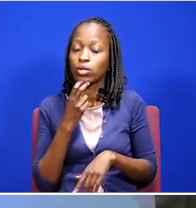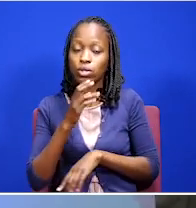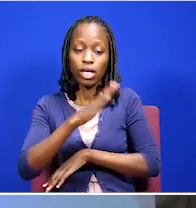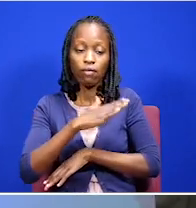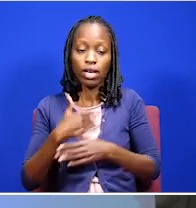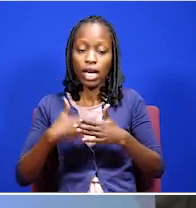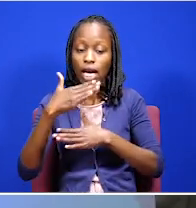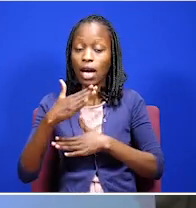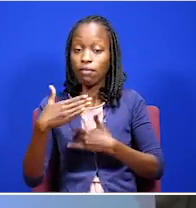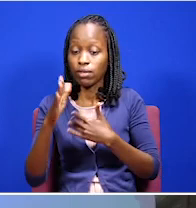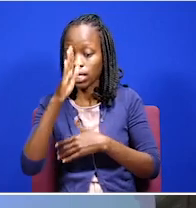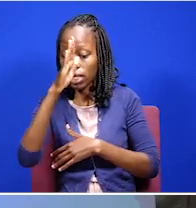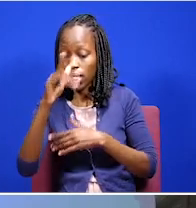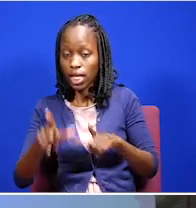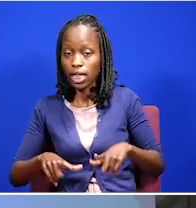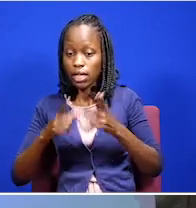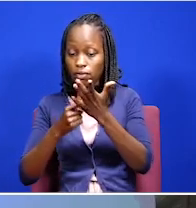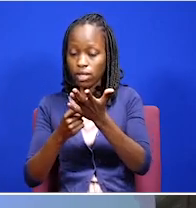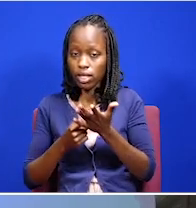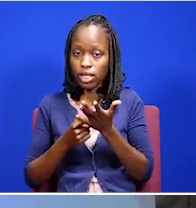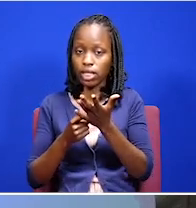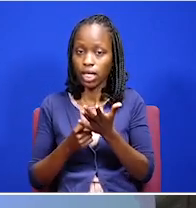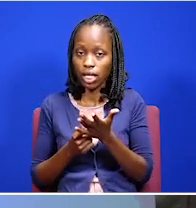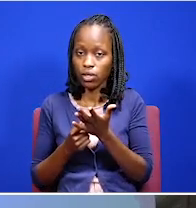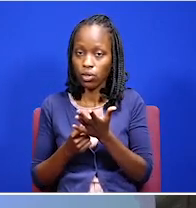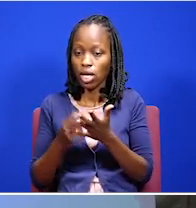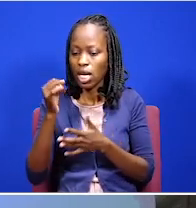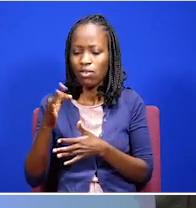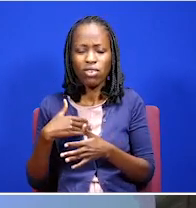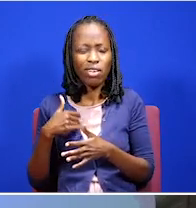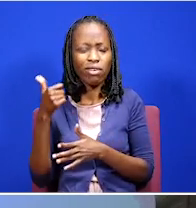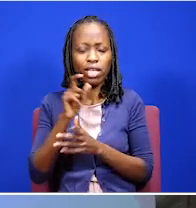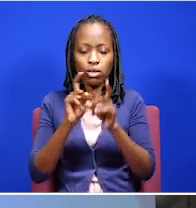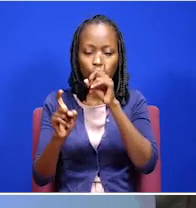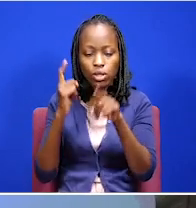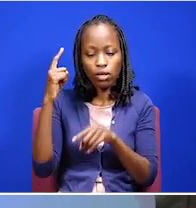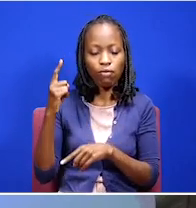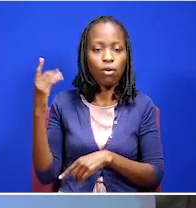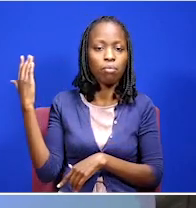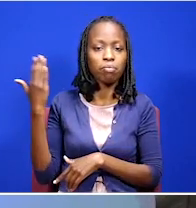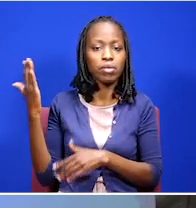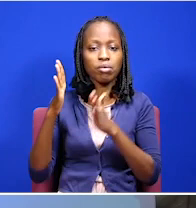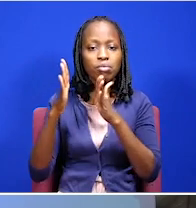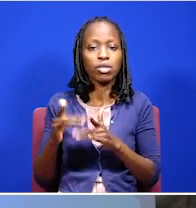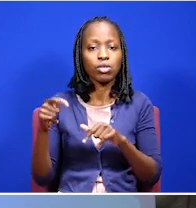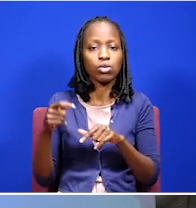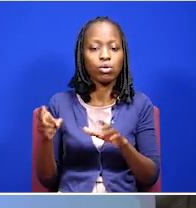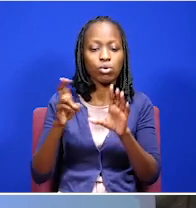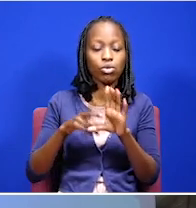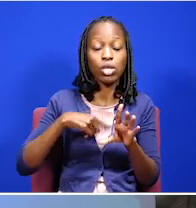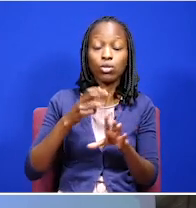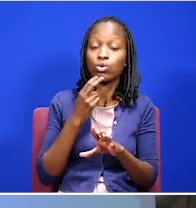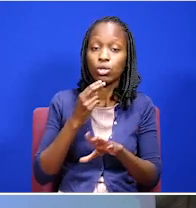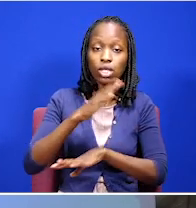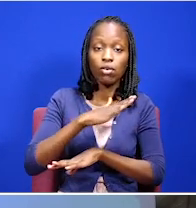Sunday live discussion on the subject. If you have any questions for Mrs. Adoyo, she'll be joining us on Tuesday evening